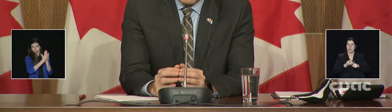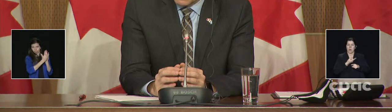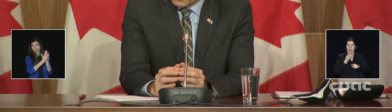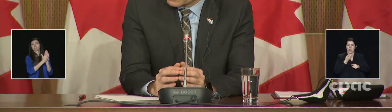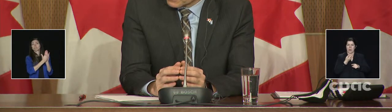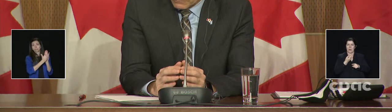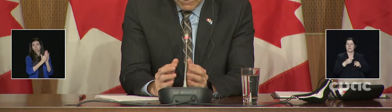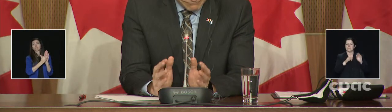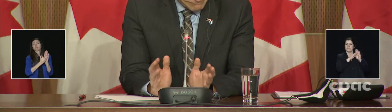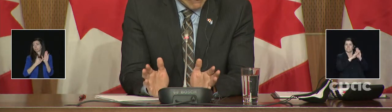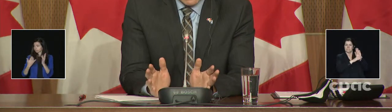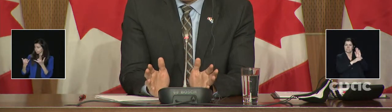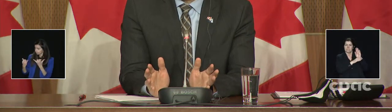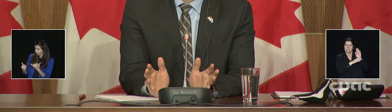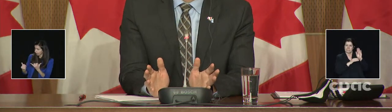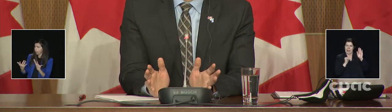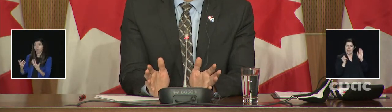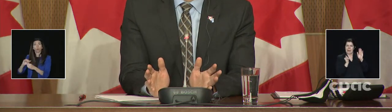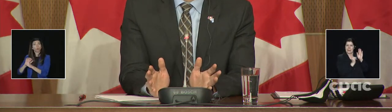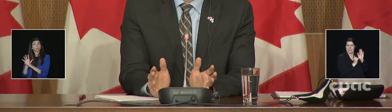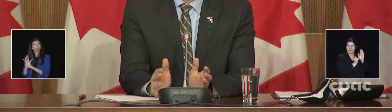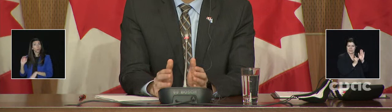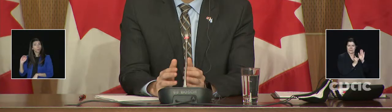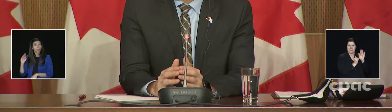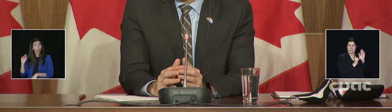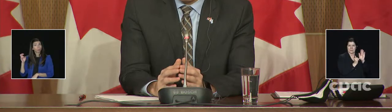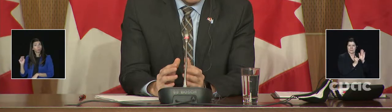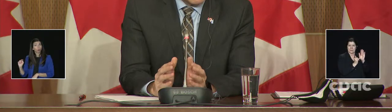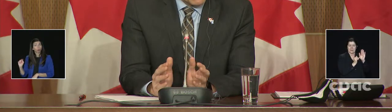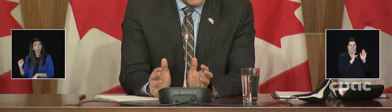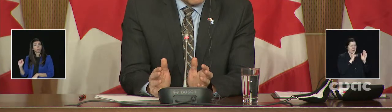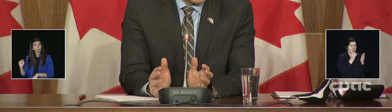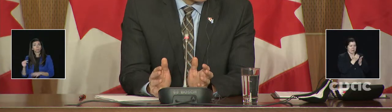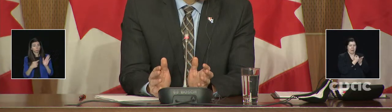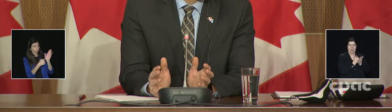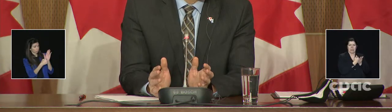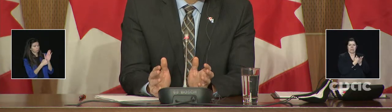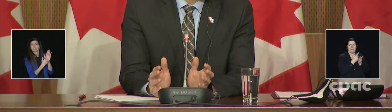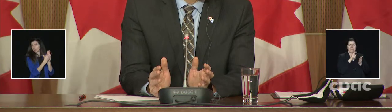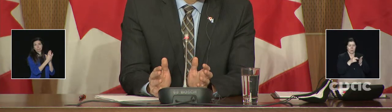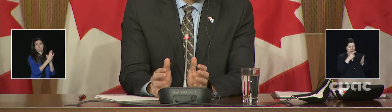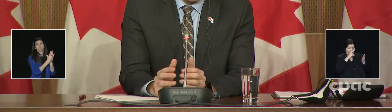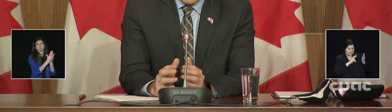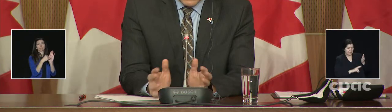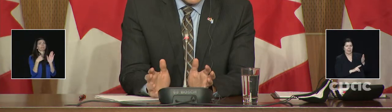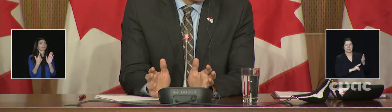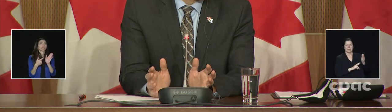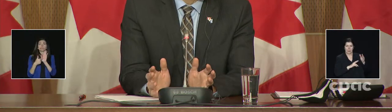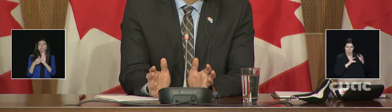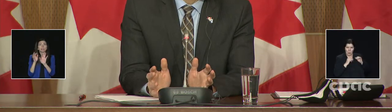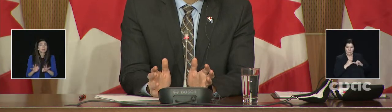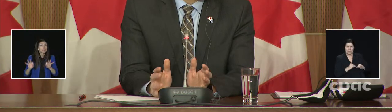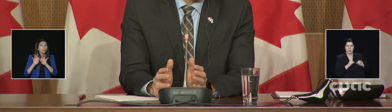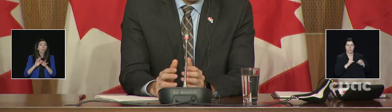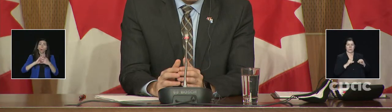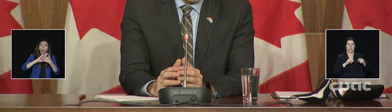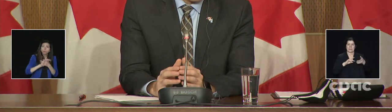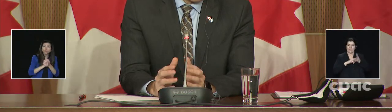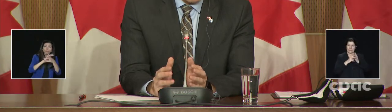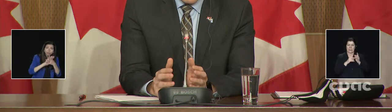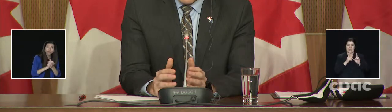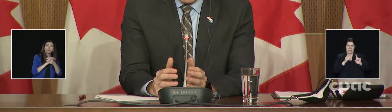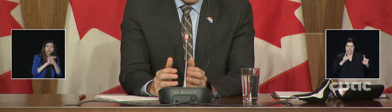variants. Social distancing, personal protective equipment, washing hands,